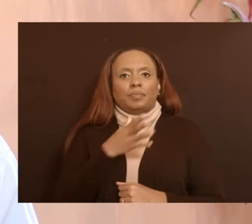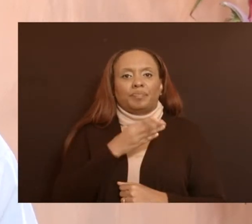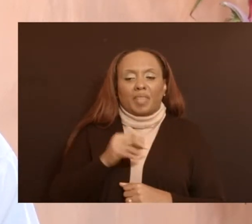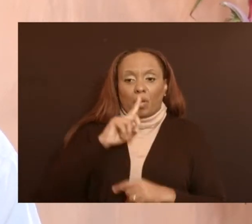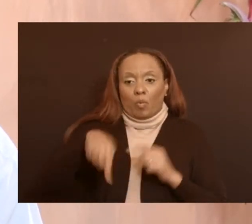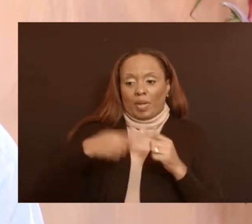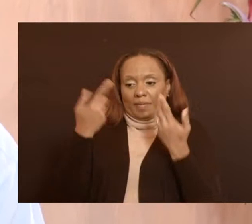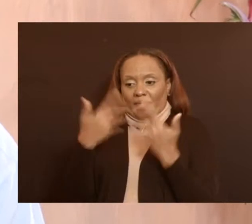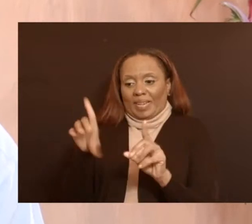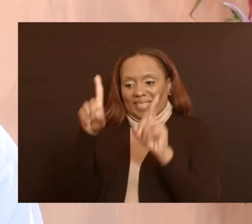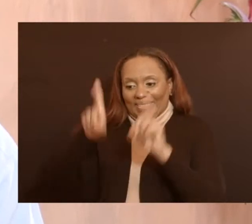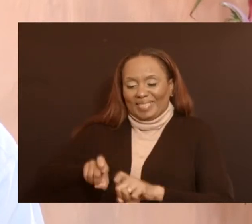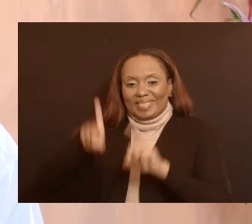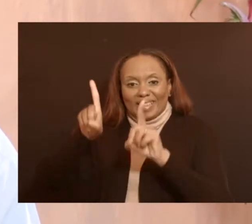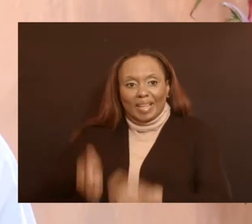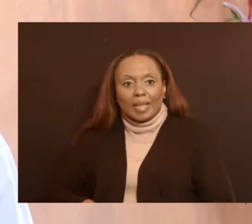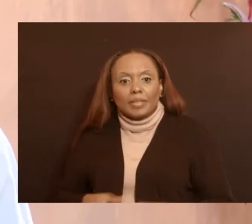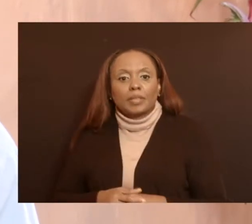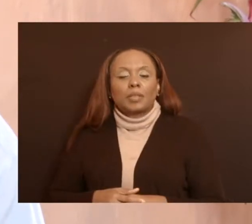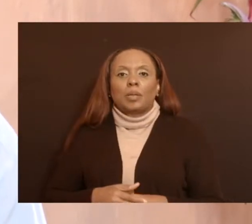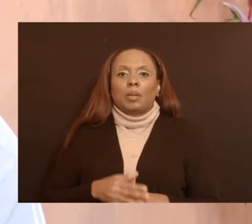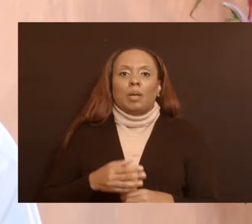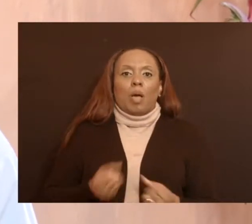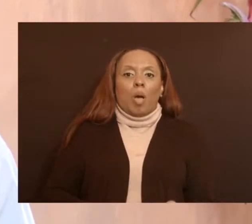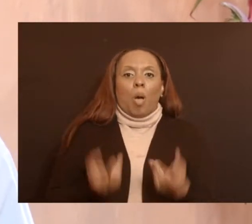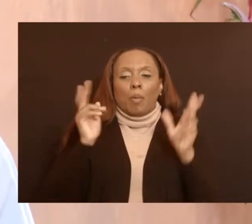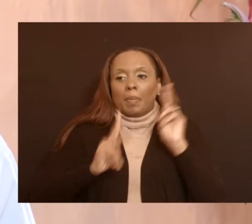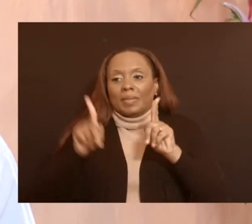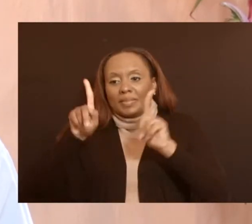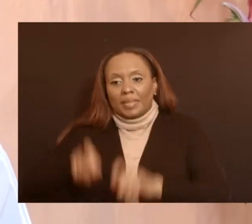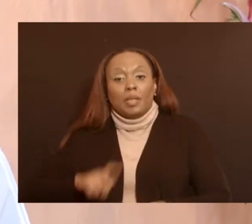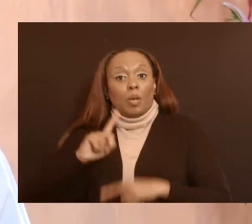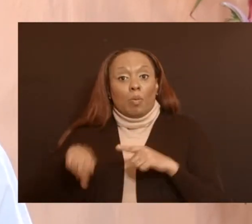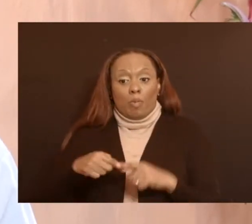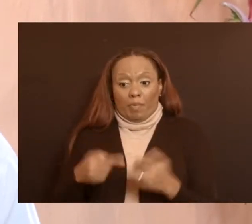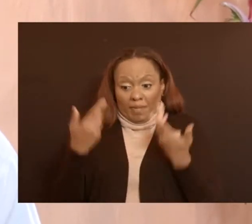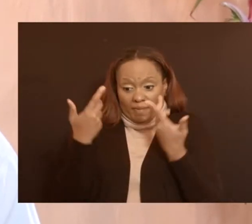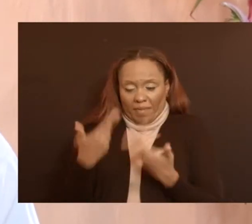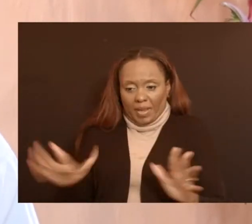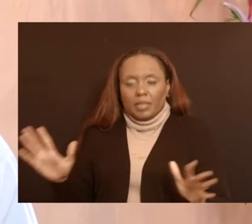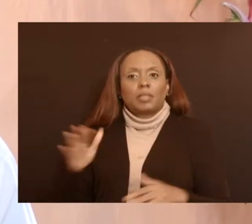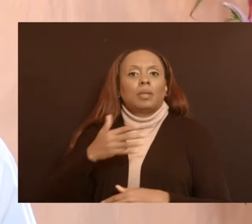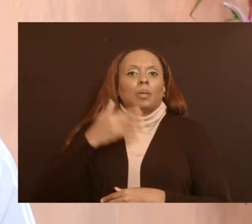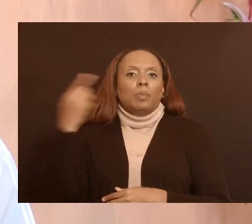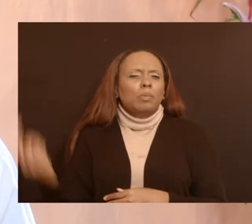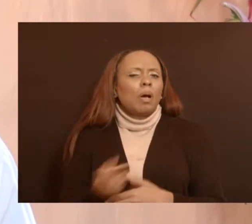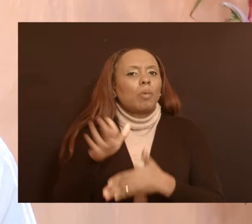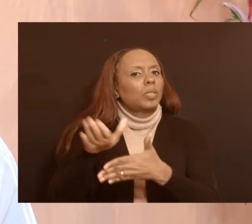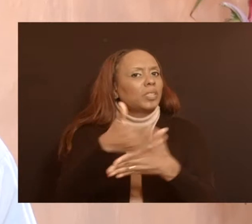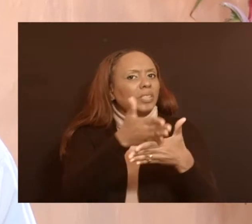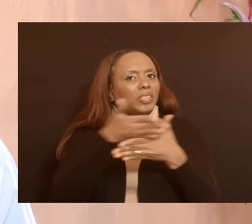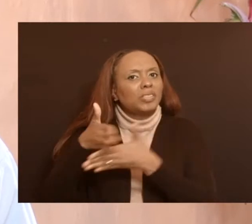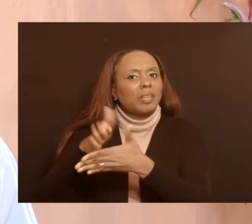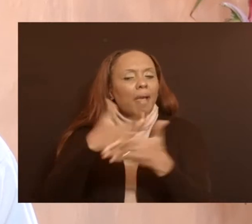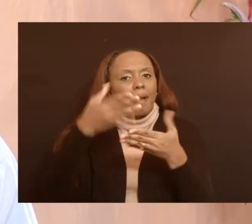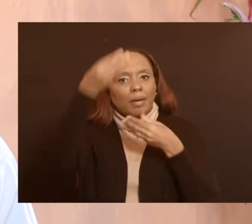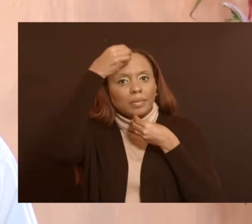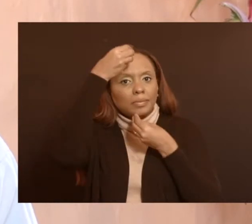these persons, how many have been tested on first test. When we have that information, we always share that information. And